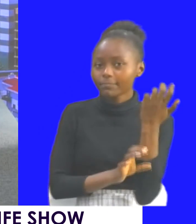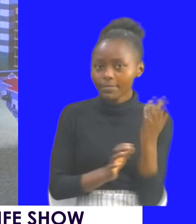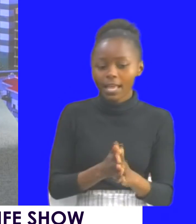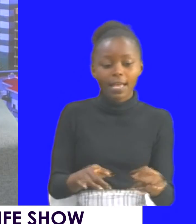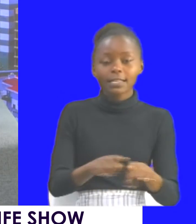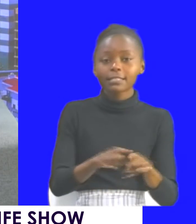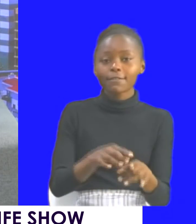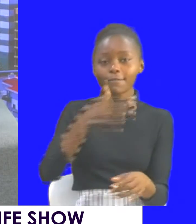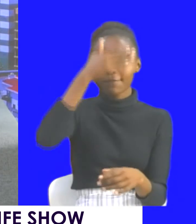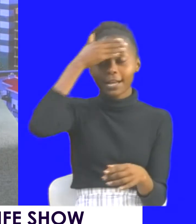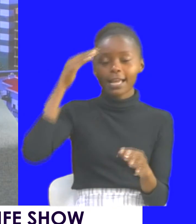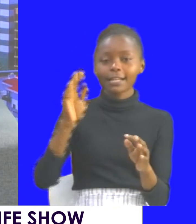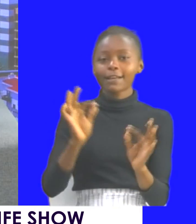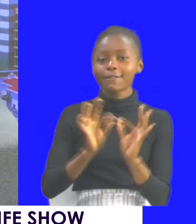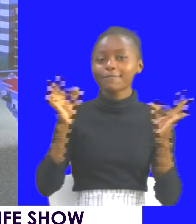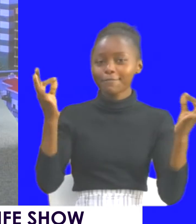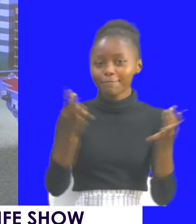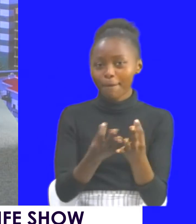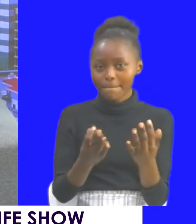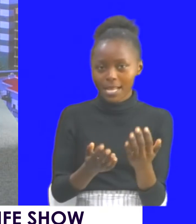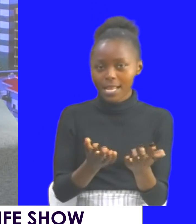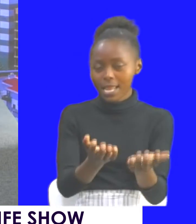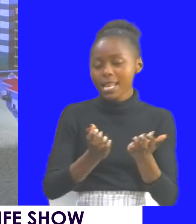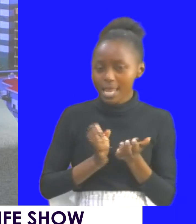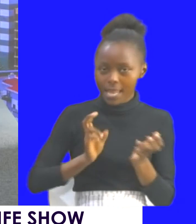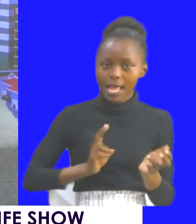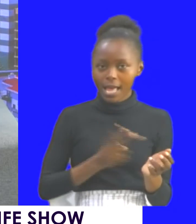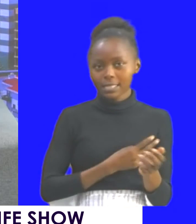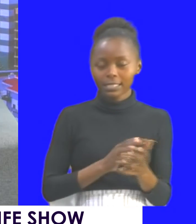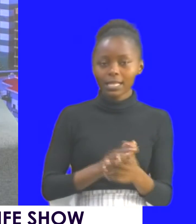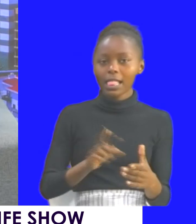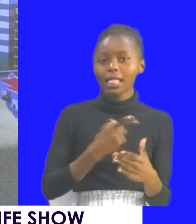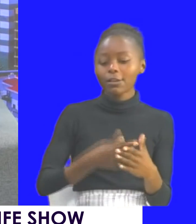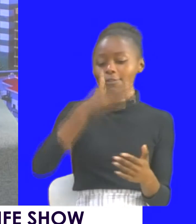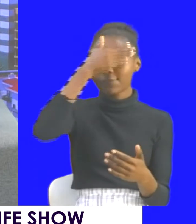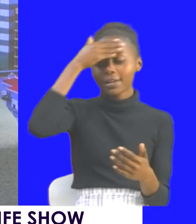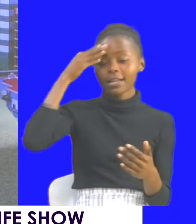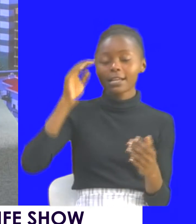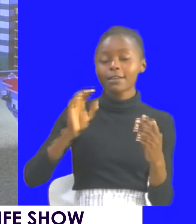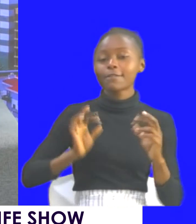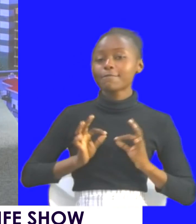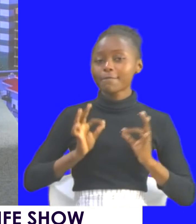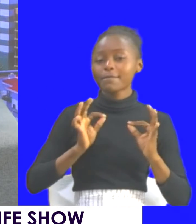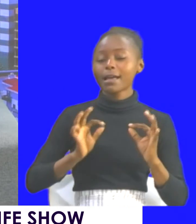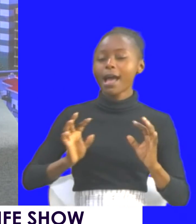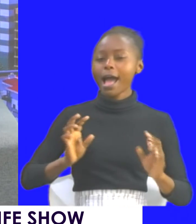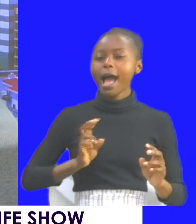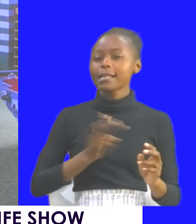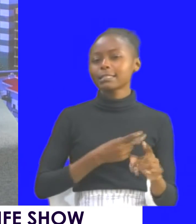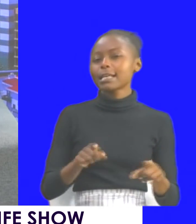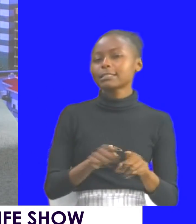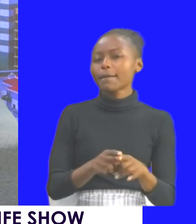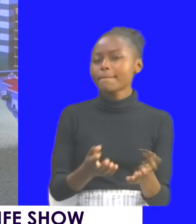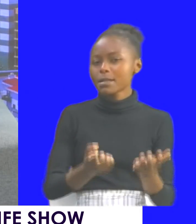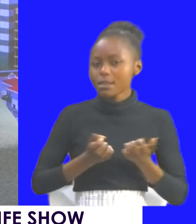needs us. We imagine that we need the family. It is dangerous for you to marry so that you